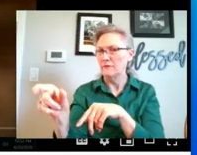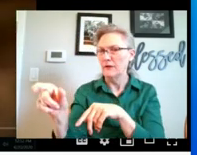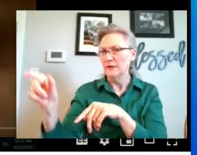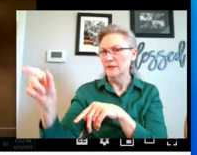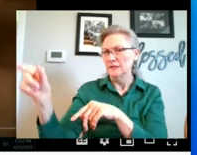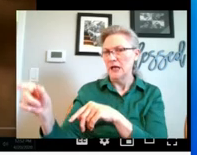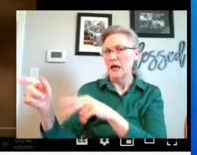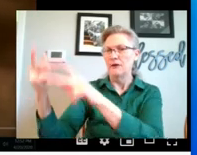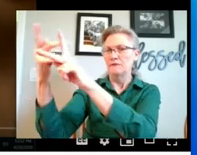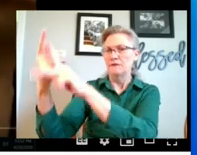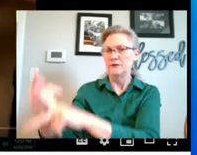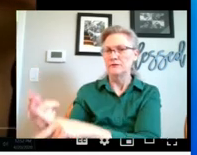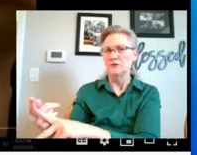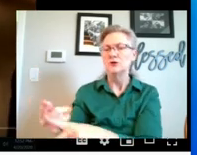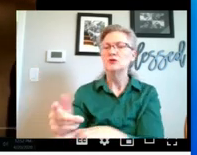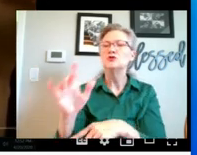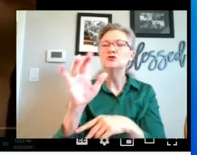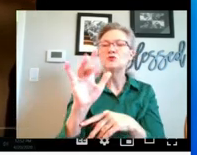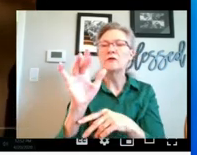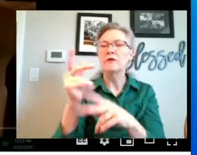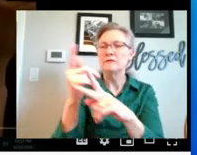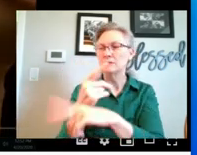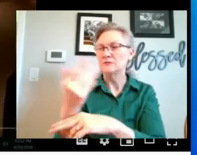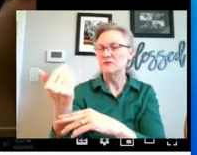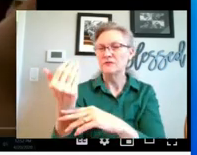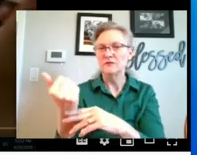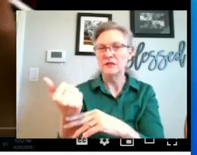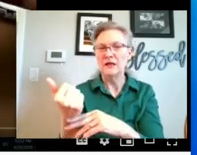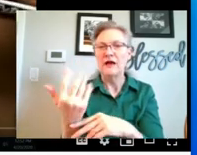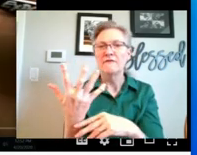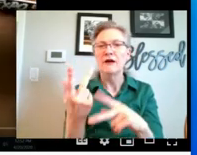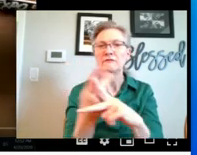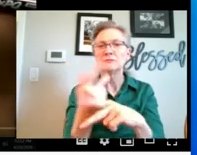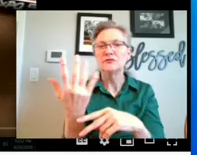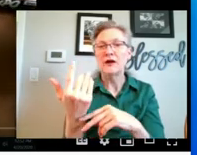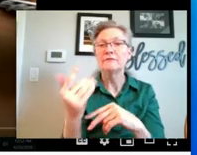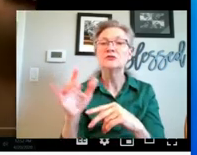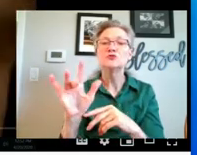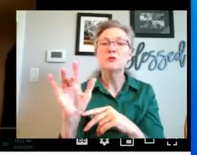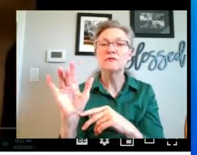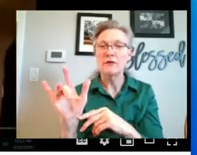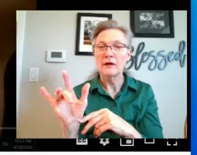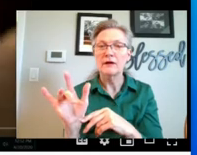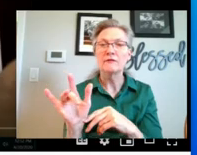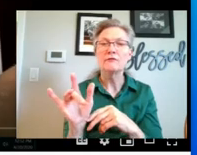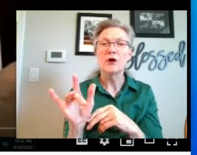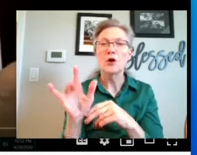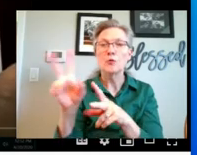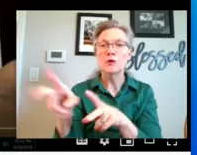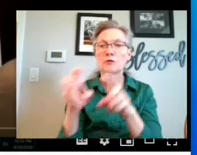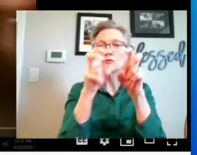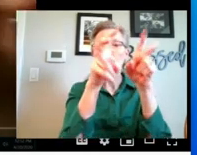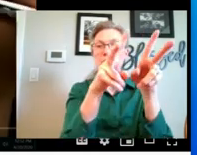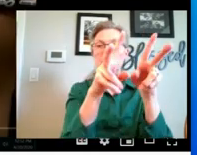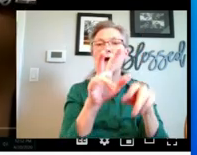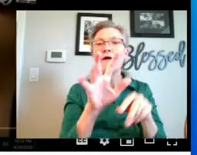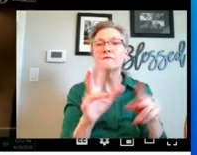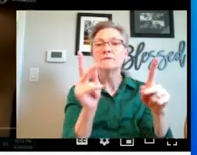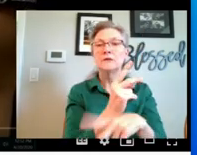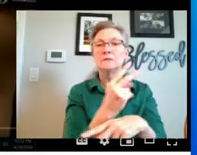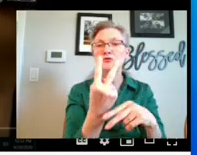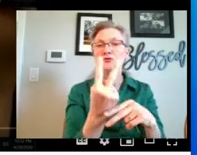do 25 times 15, 5 times 5 we know is 25. Regroup, 5 times 2 is 10 plus